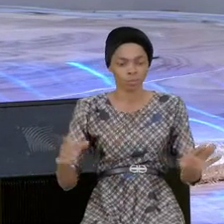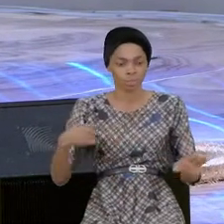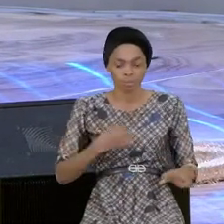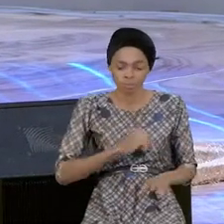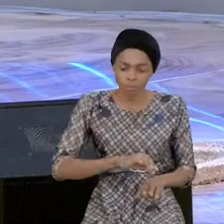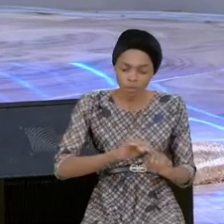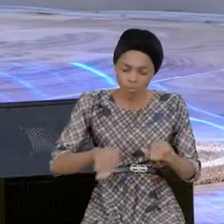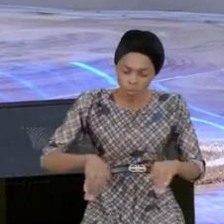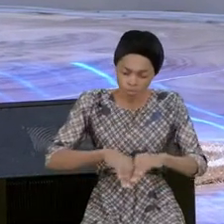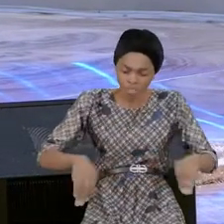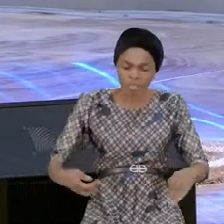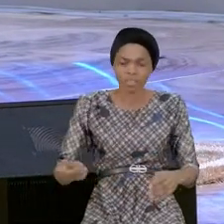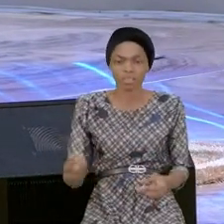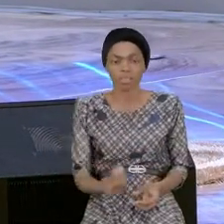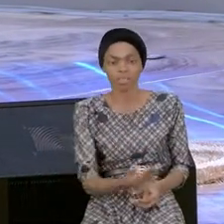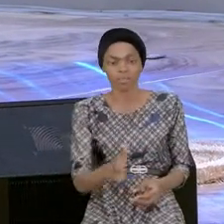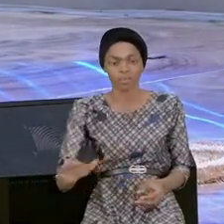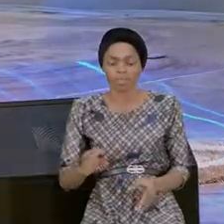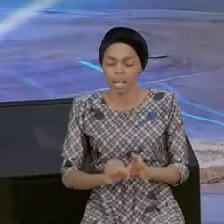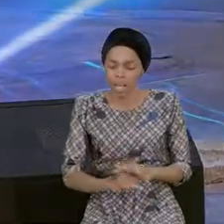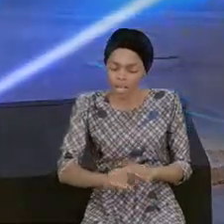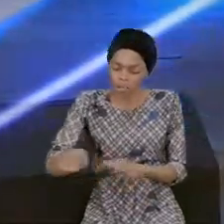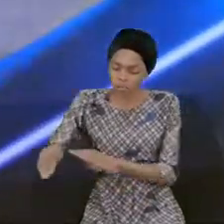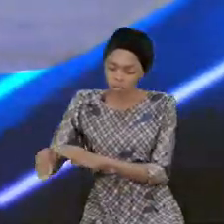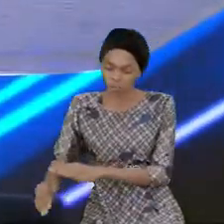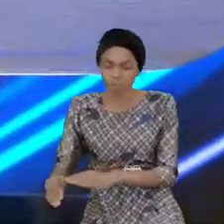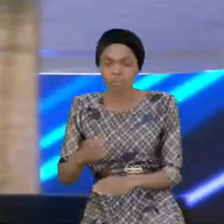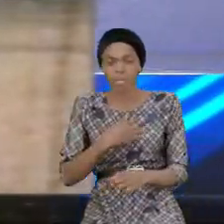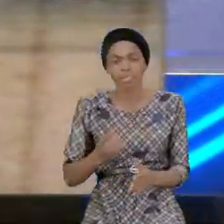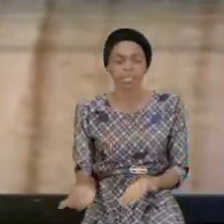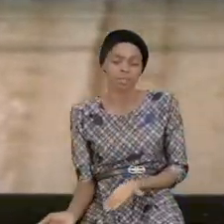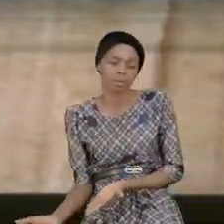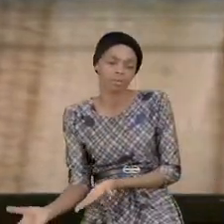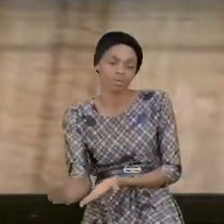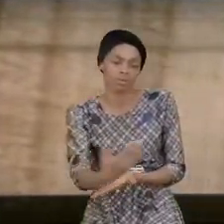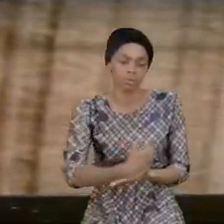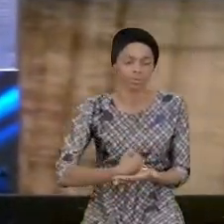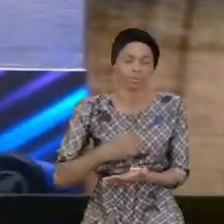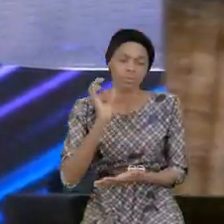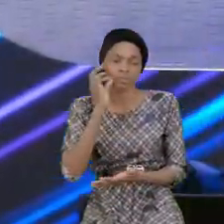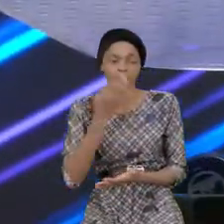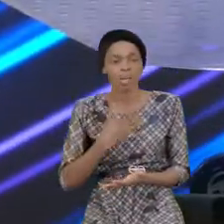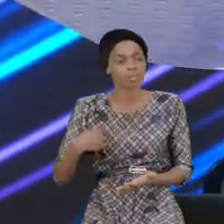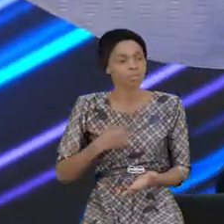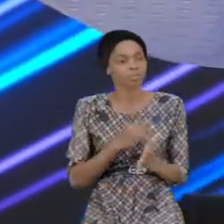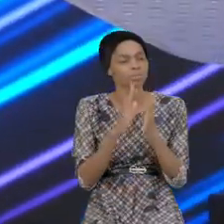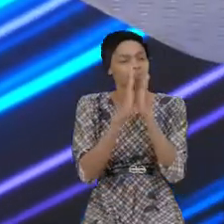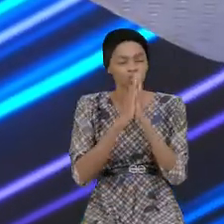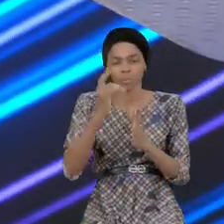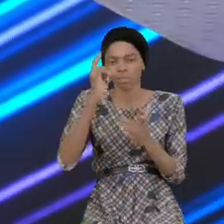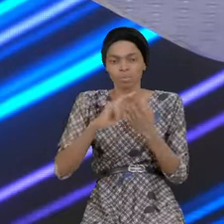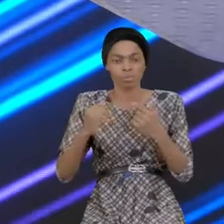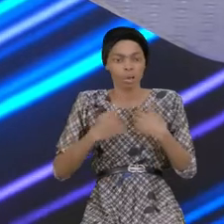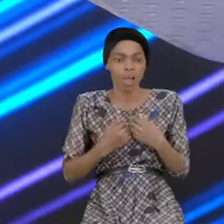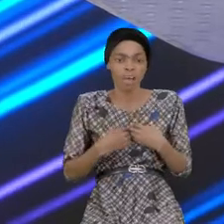read the word. We embrace the word. And we pray to have grace, the grace of God in our lives,